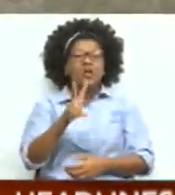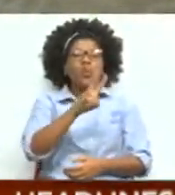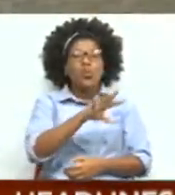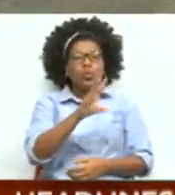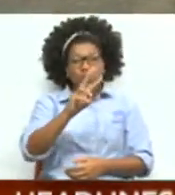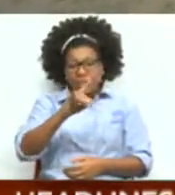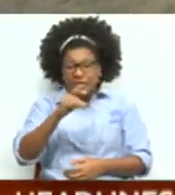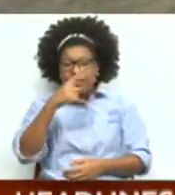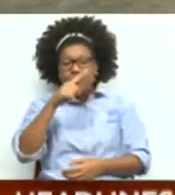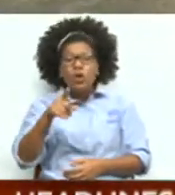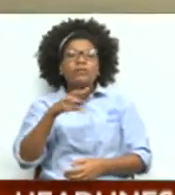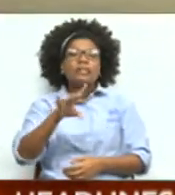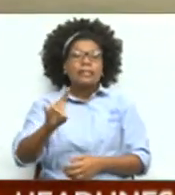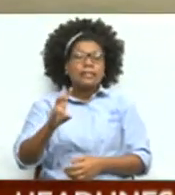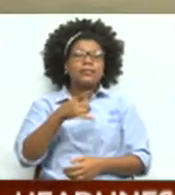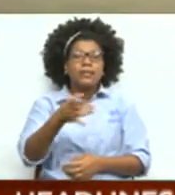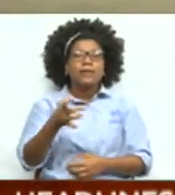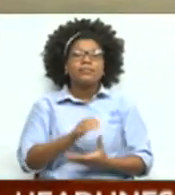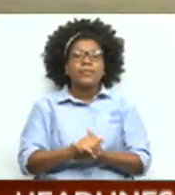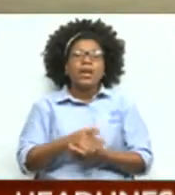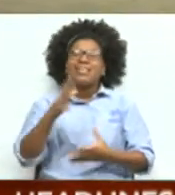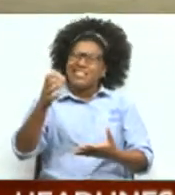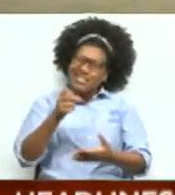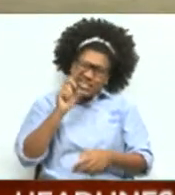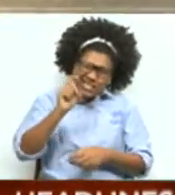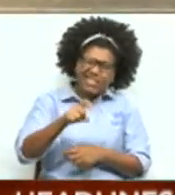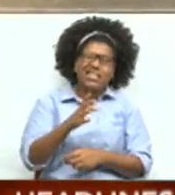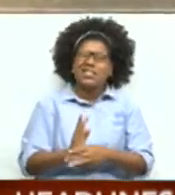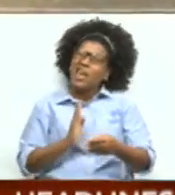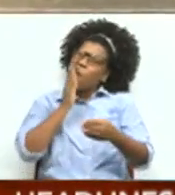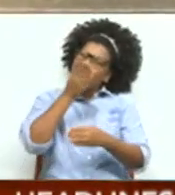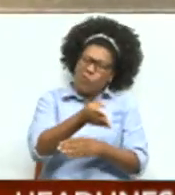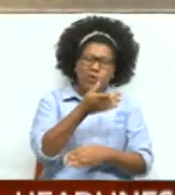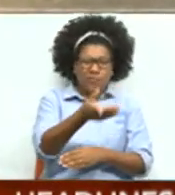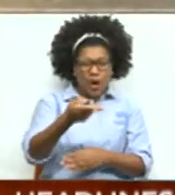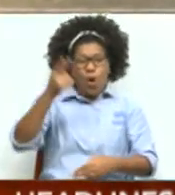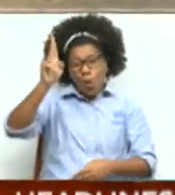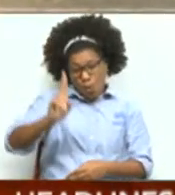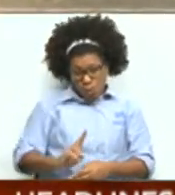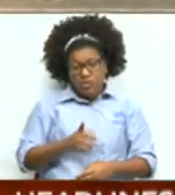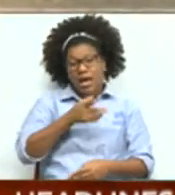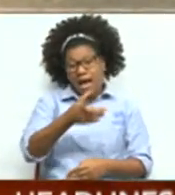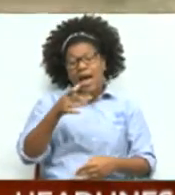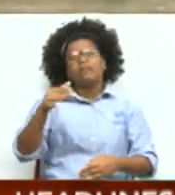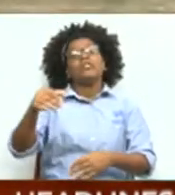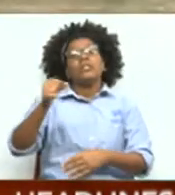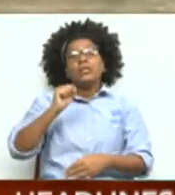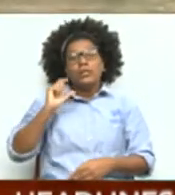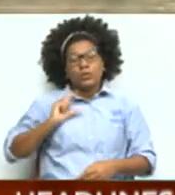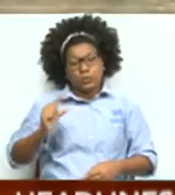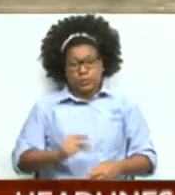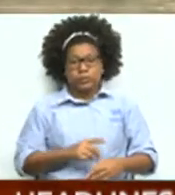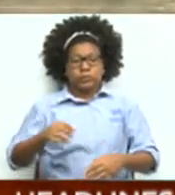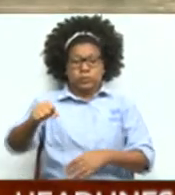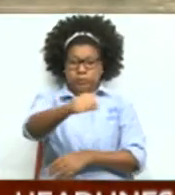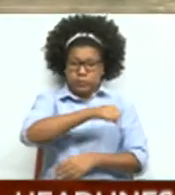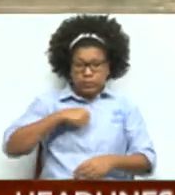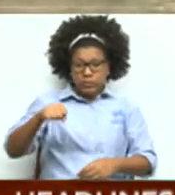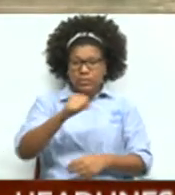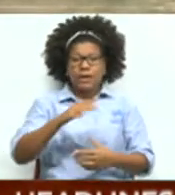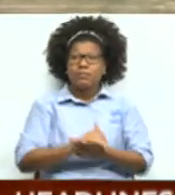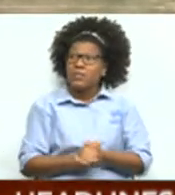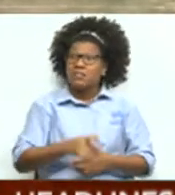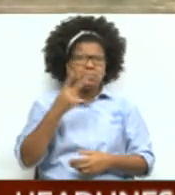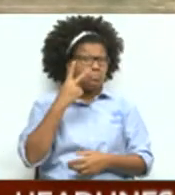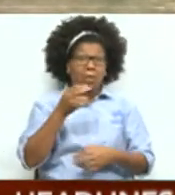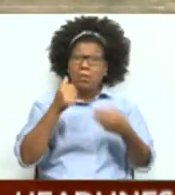bowl out the hosts at the Queen's Park Oval. Things looked pretty well for the Table Toppers when they got rid of night watchman Brian Charles in